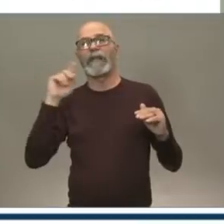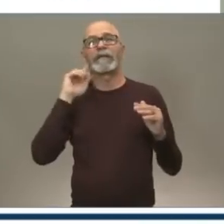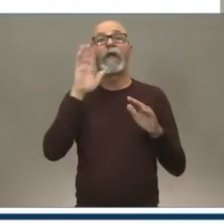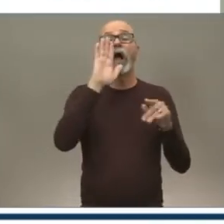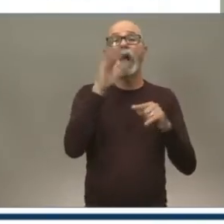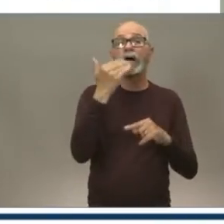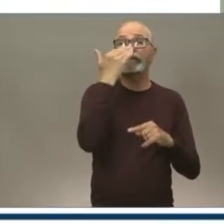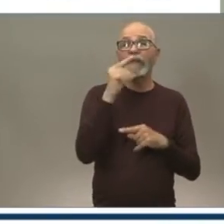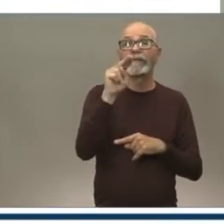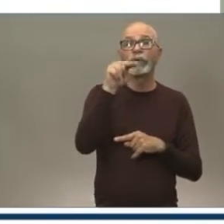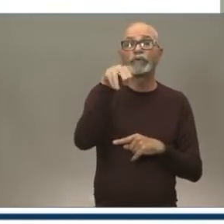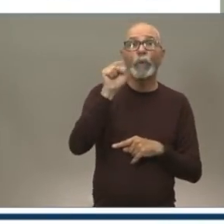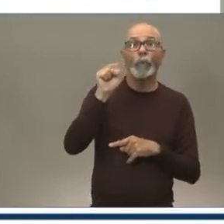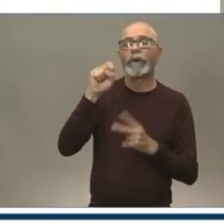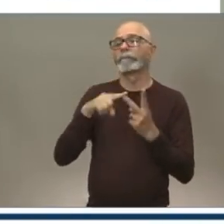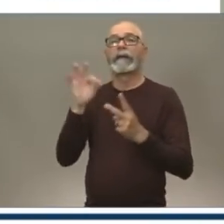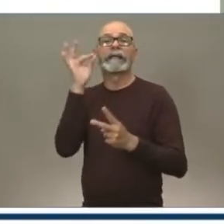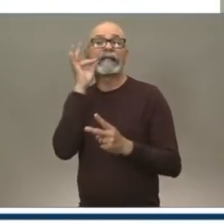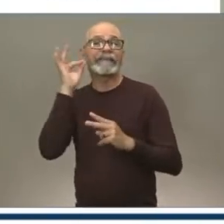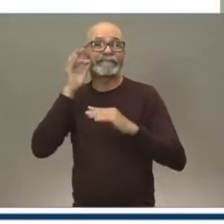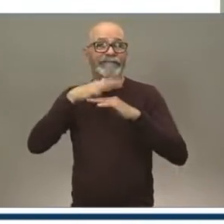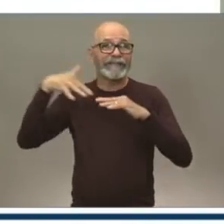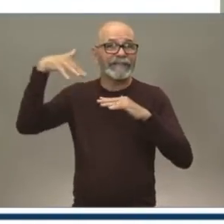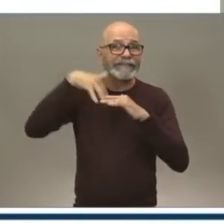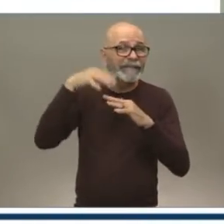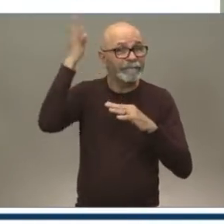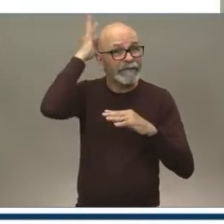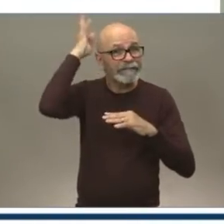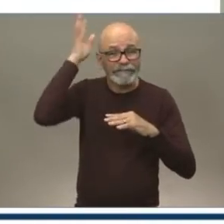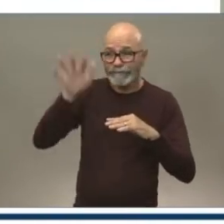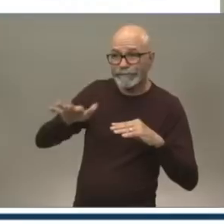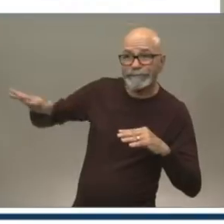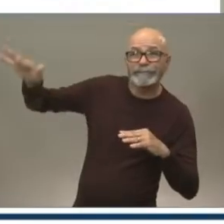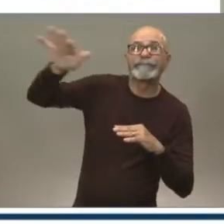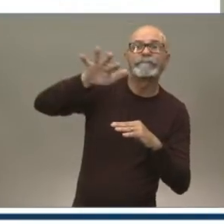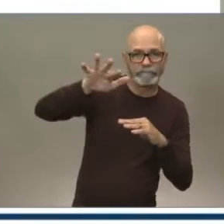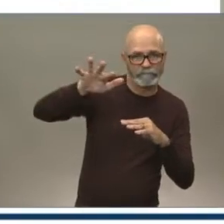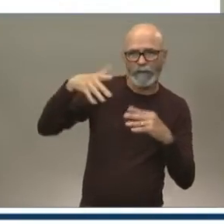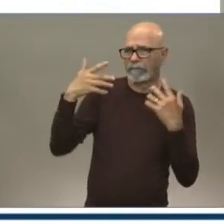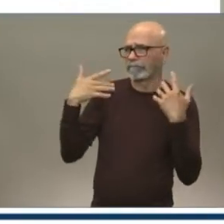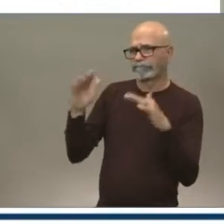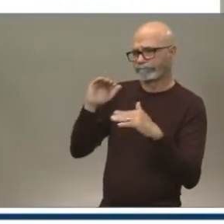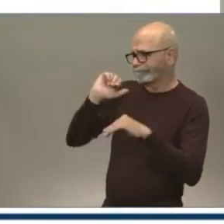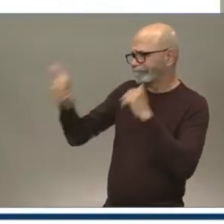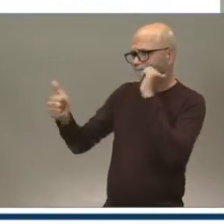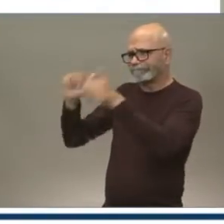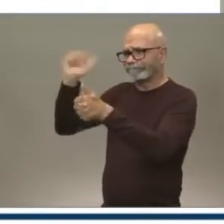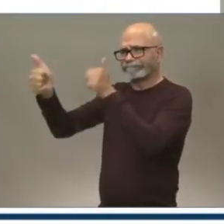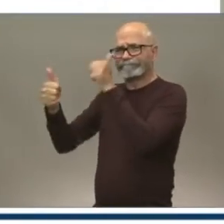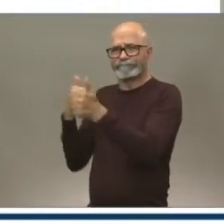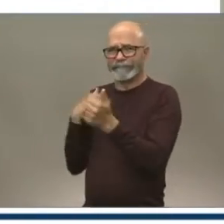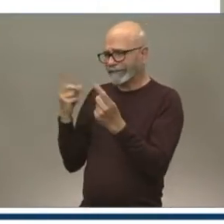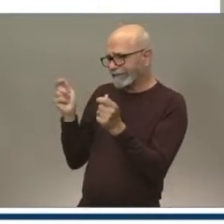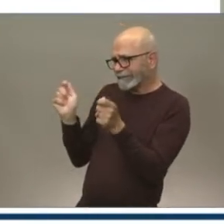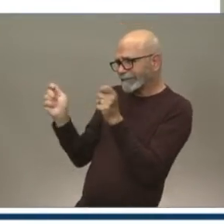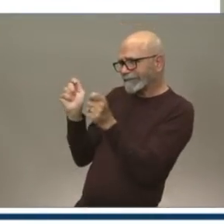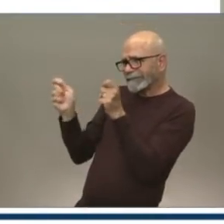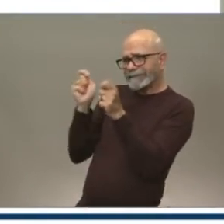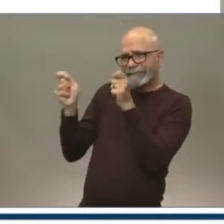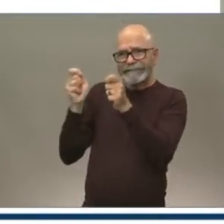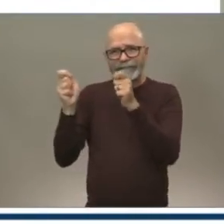First Nation communities. We have built a vaccine program that is flexible, reliable, and equitable, and on